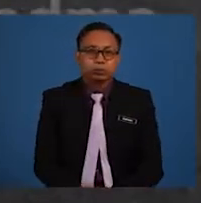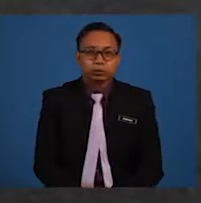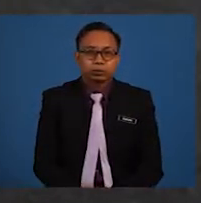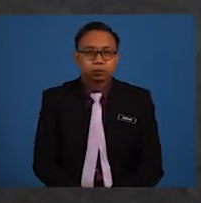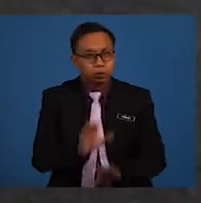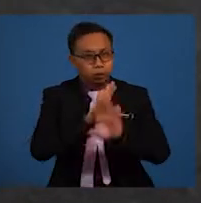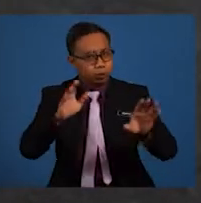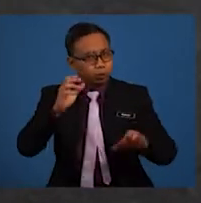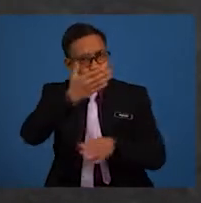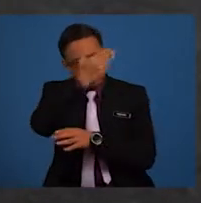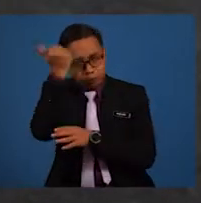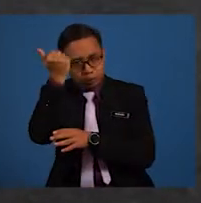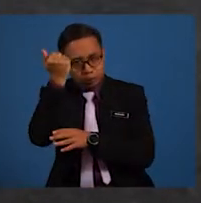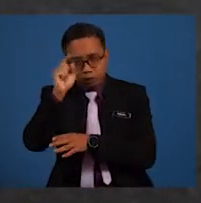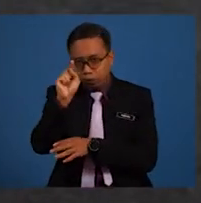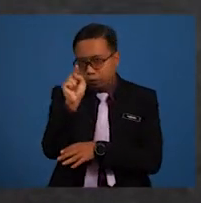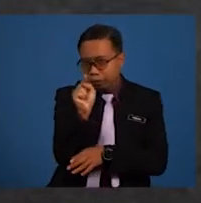Don't forget the comma.